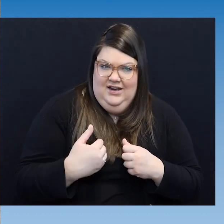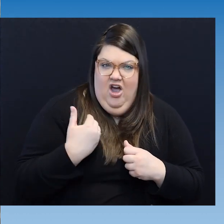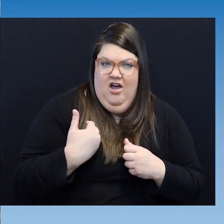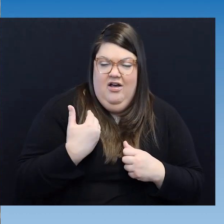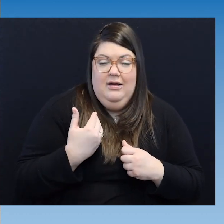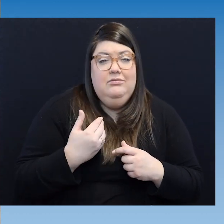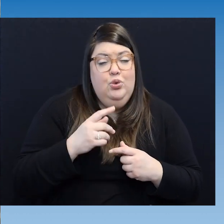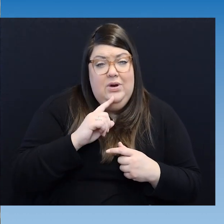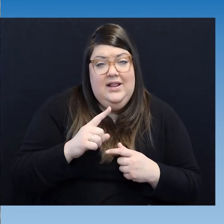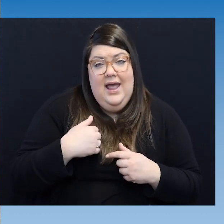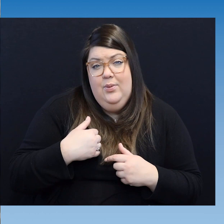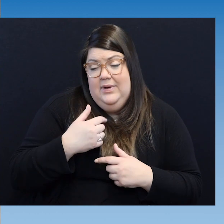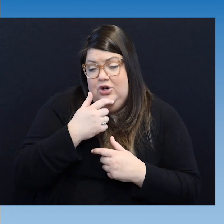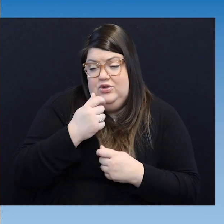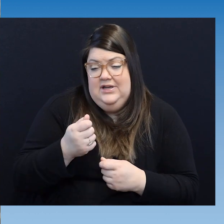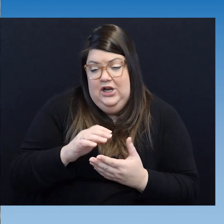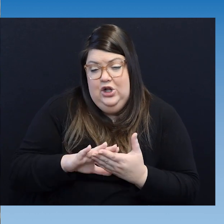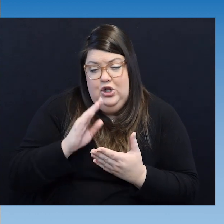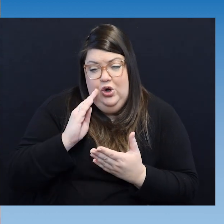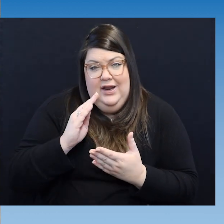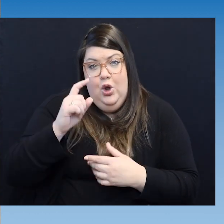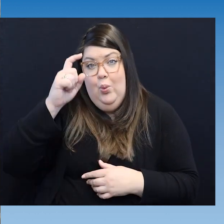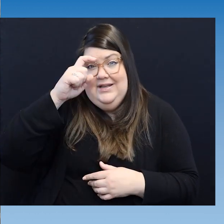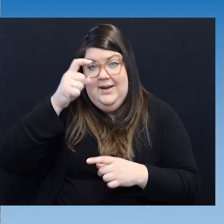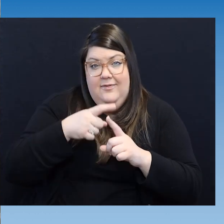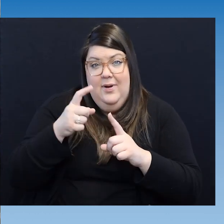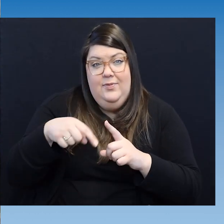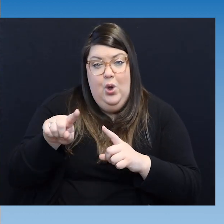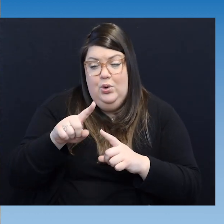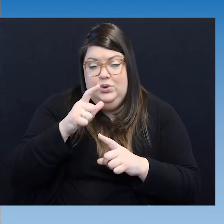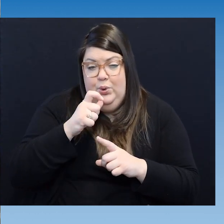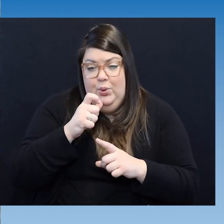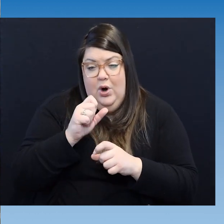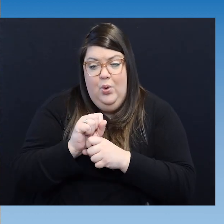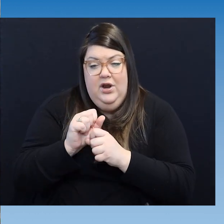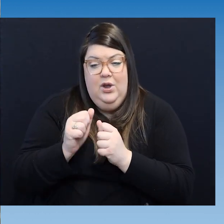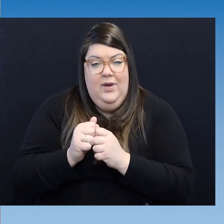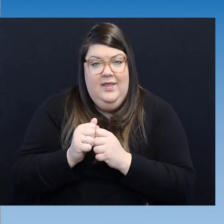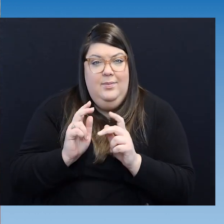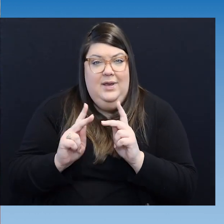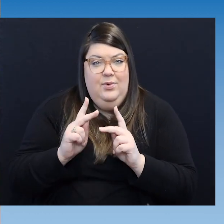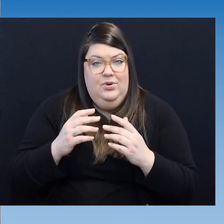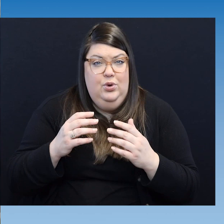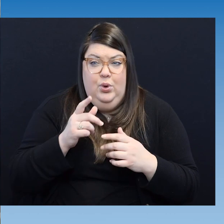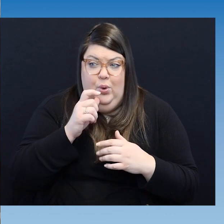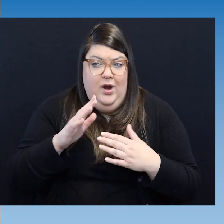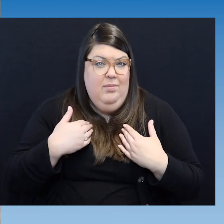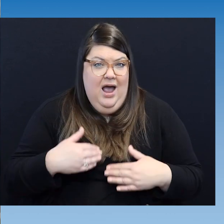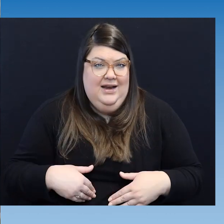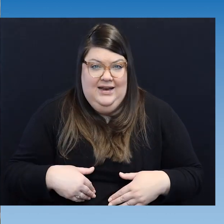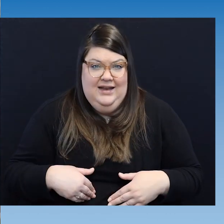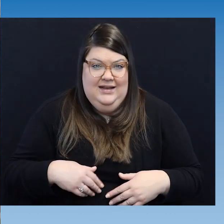I was interested in learning, you know, wisdom from those who are working with those whose bodies are at the other end of